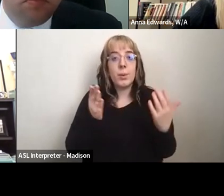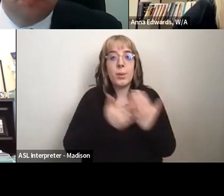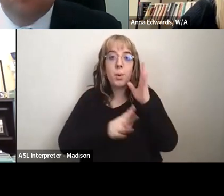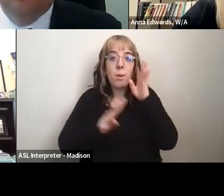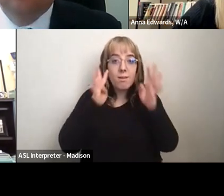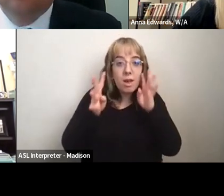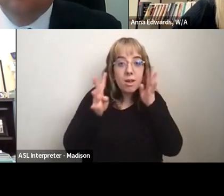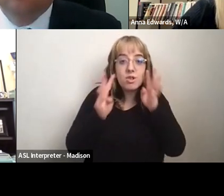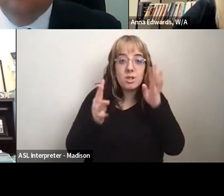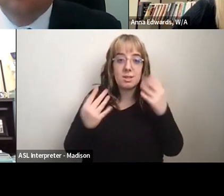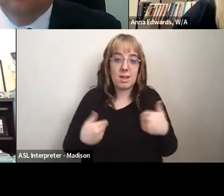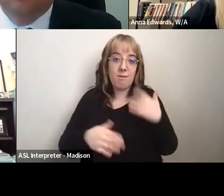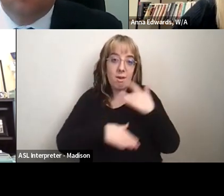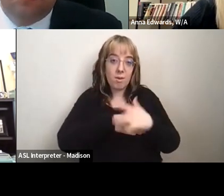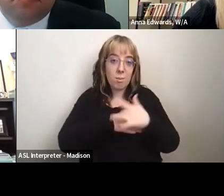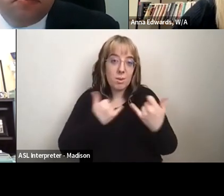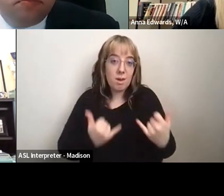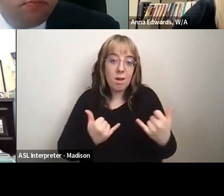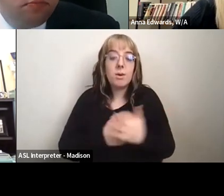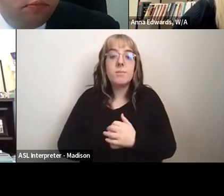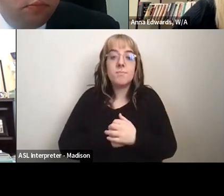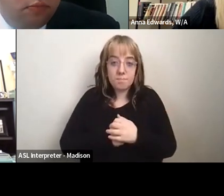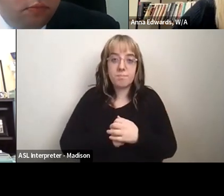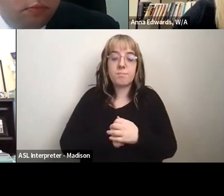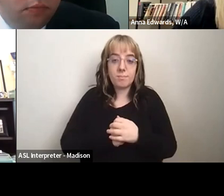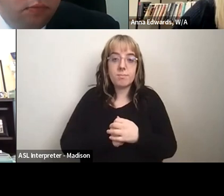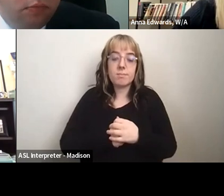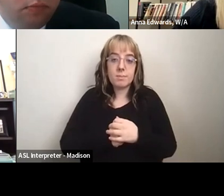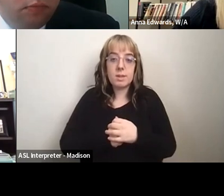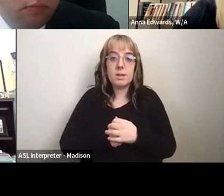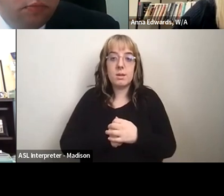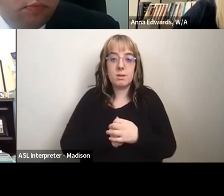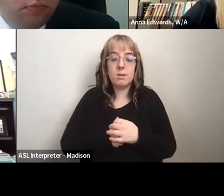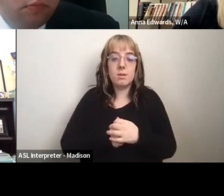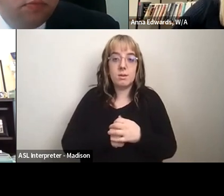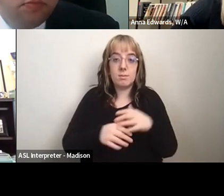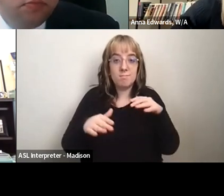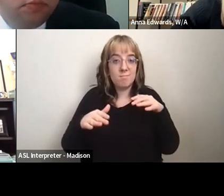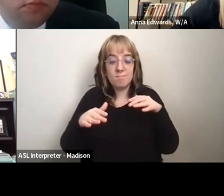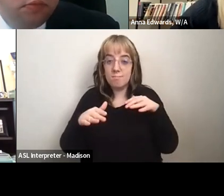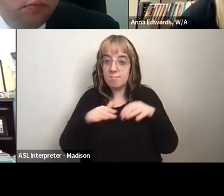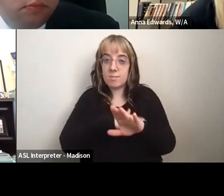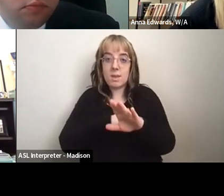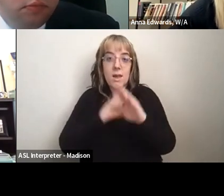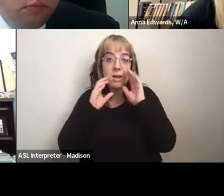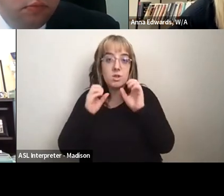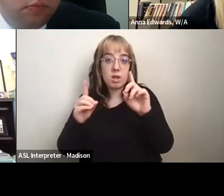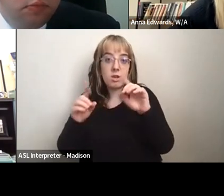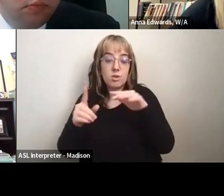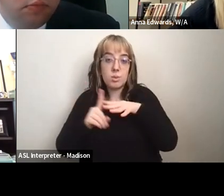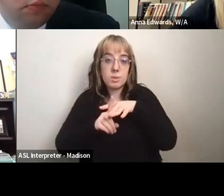that are out there, that are coming, that are moving into the educational space. And